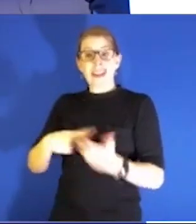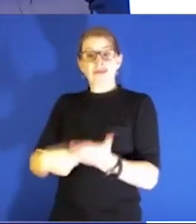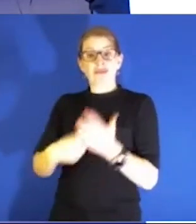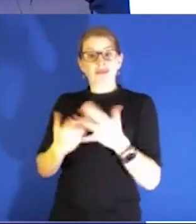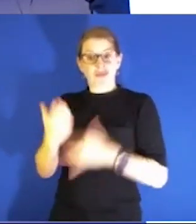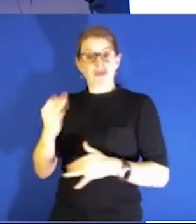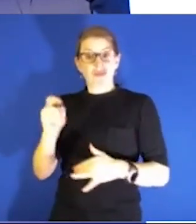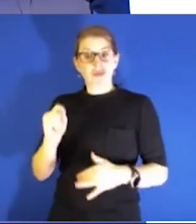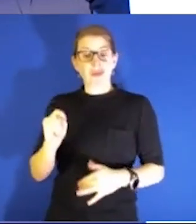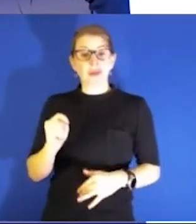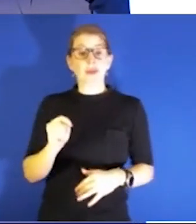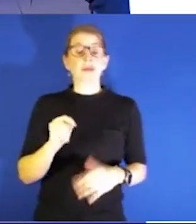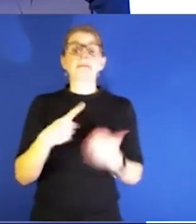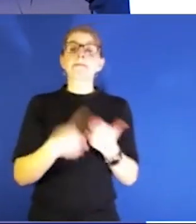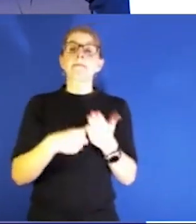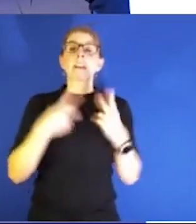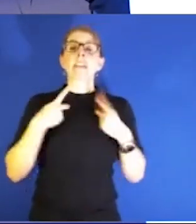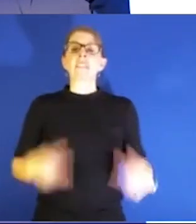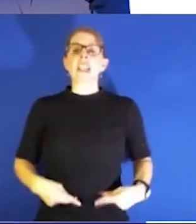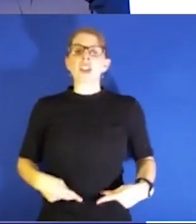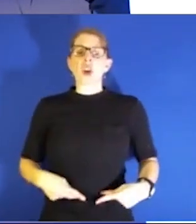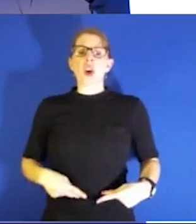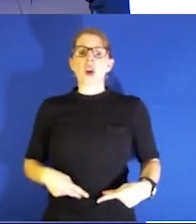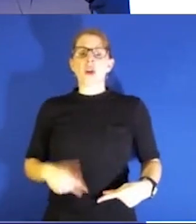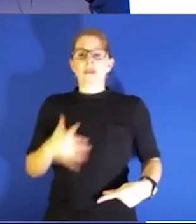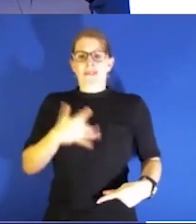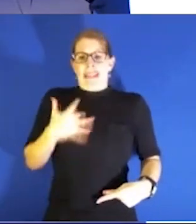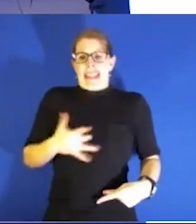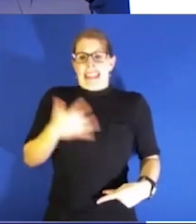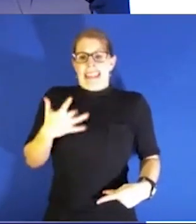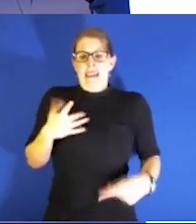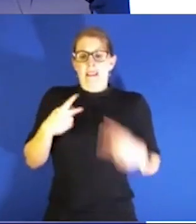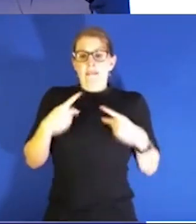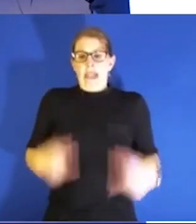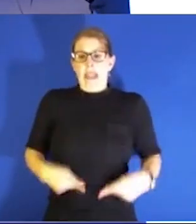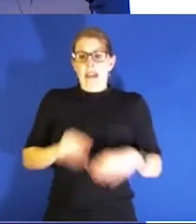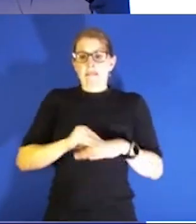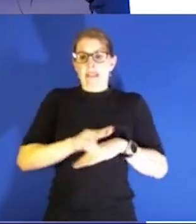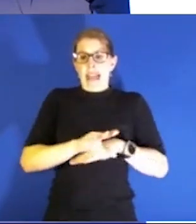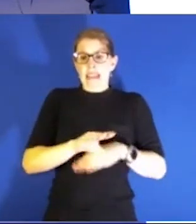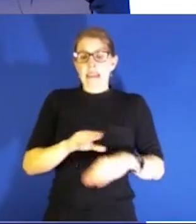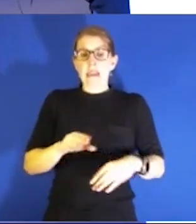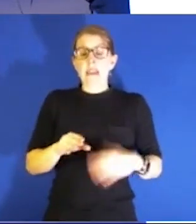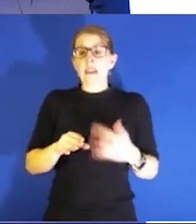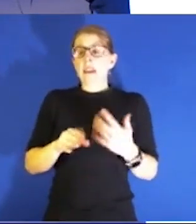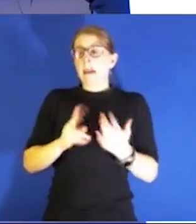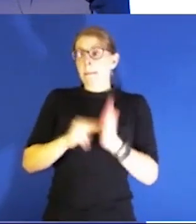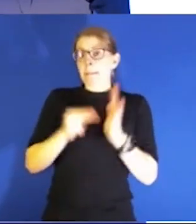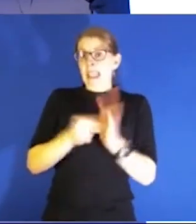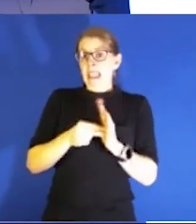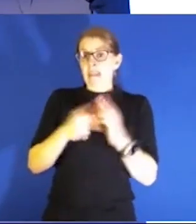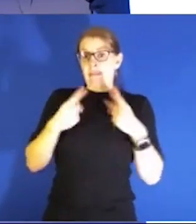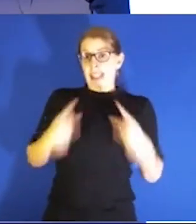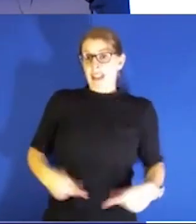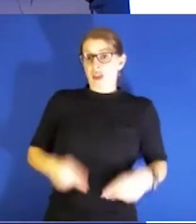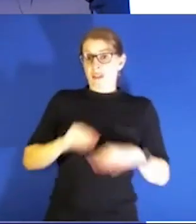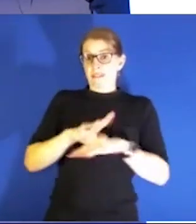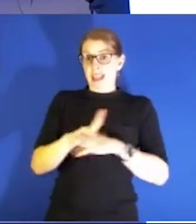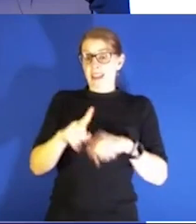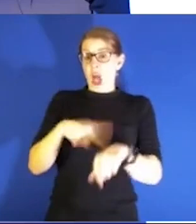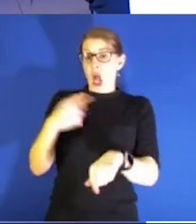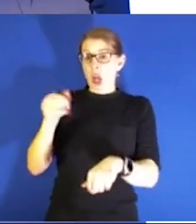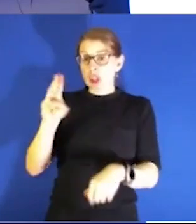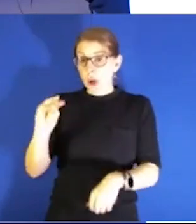the physical effects. Can there be physical and could they be possibly long-term physical effects of,